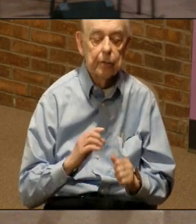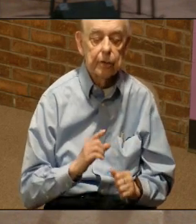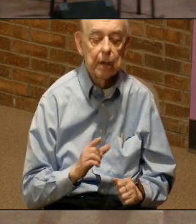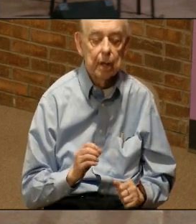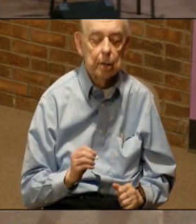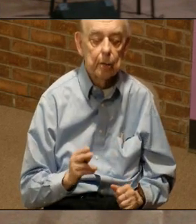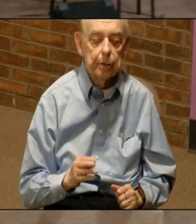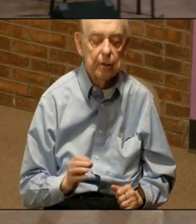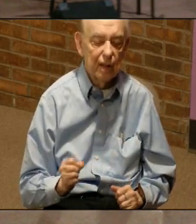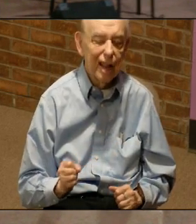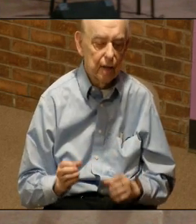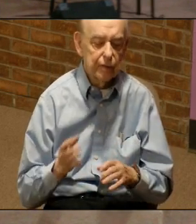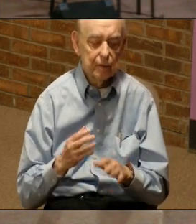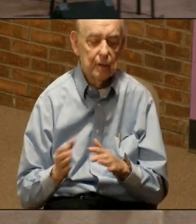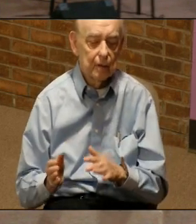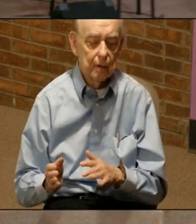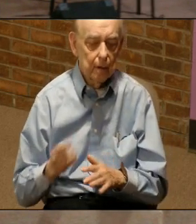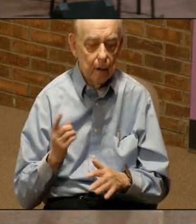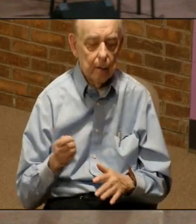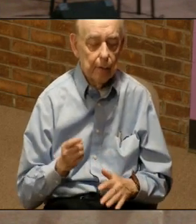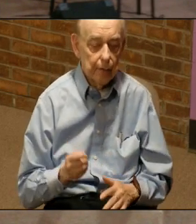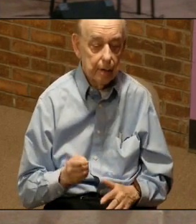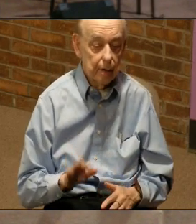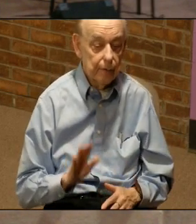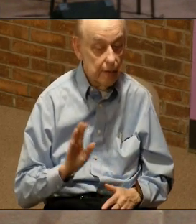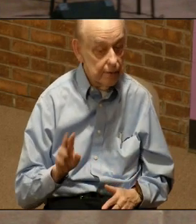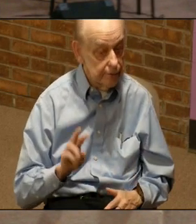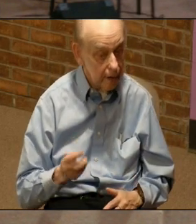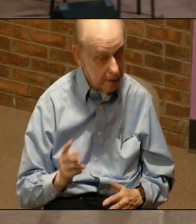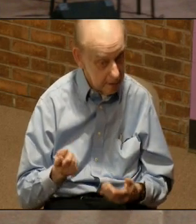we think of his second coming.